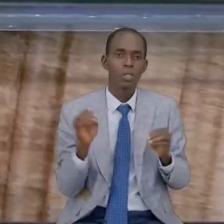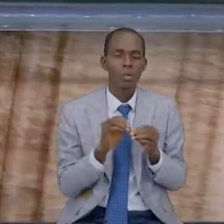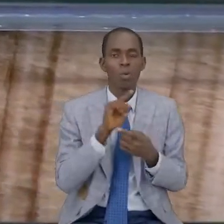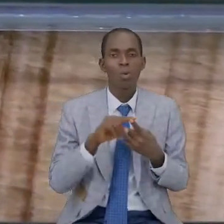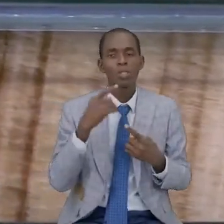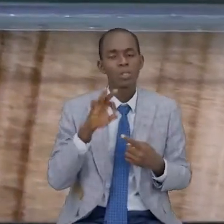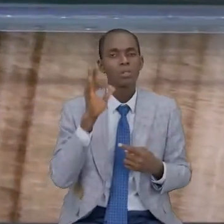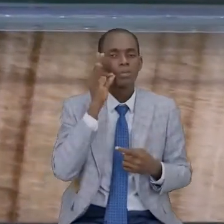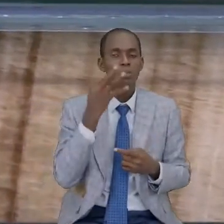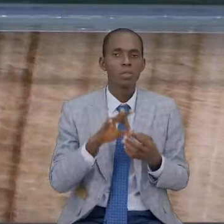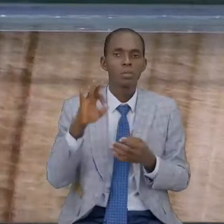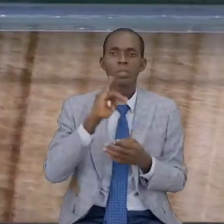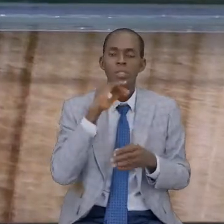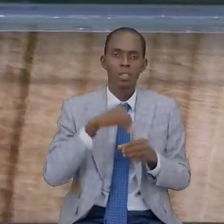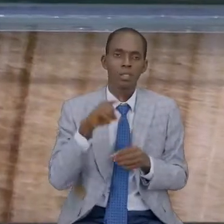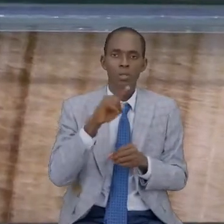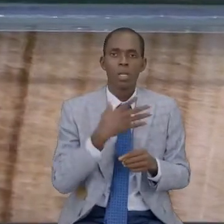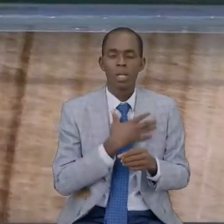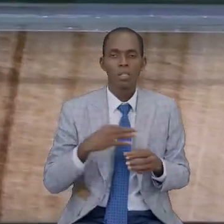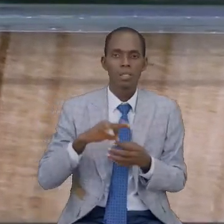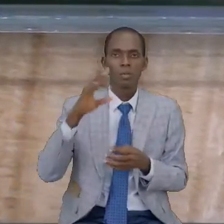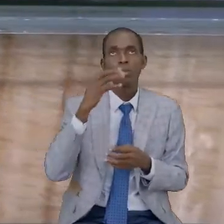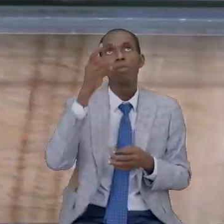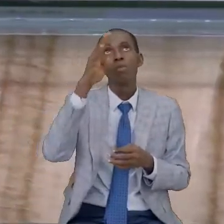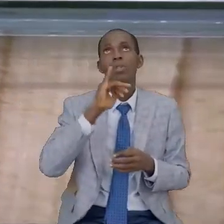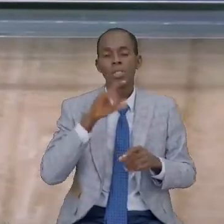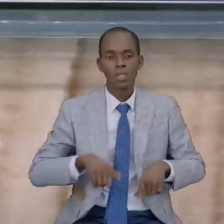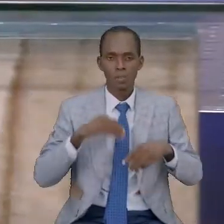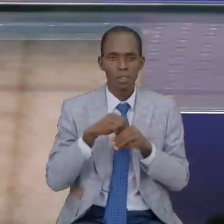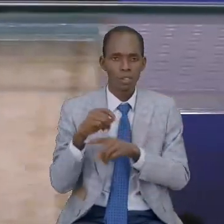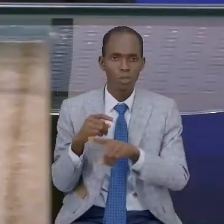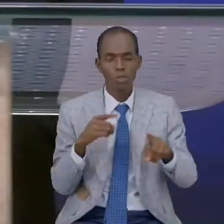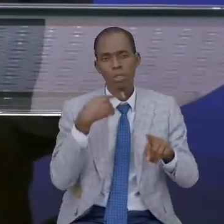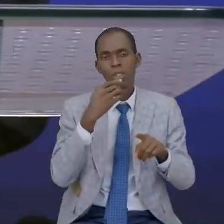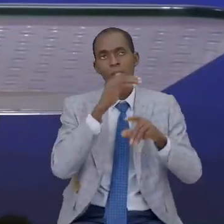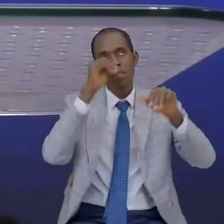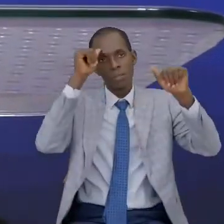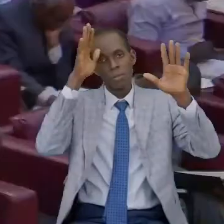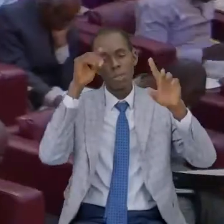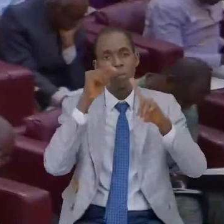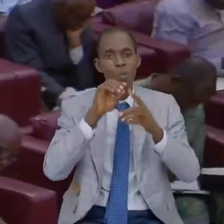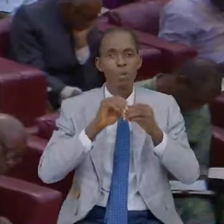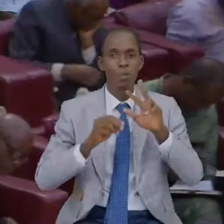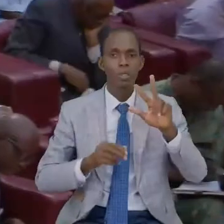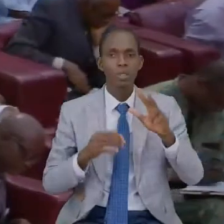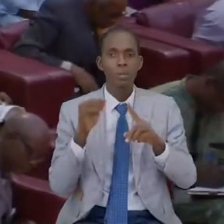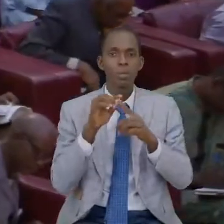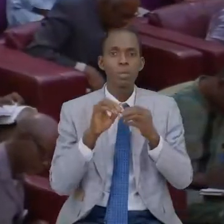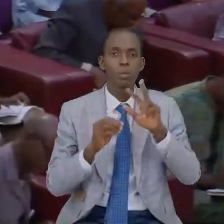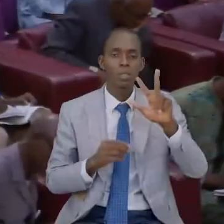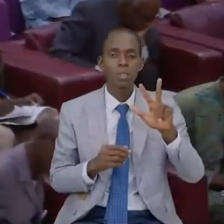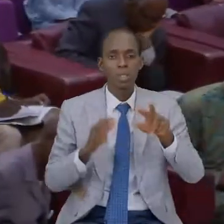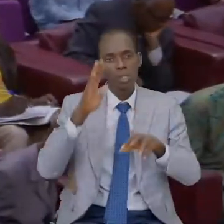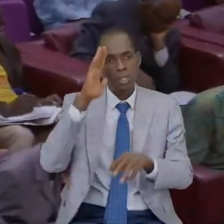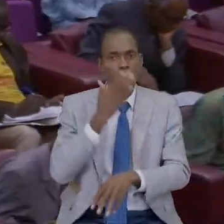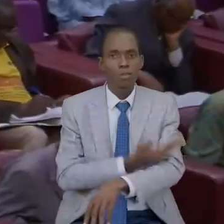abide in your life, and the Spirit is resident in your heart, crying, Abba, Father. We'll come to point number three. Point